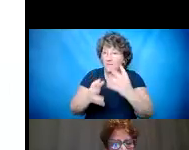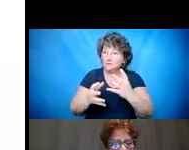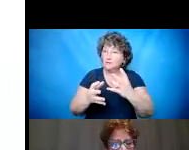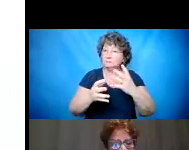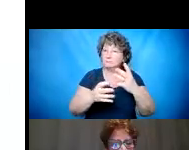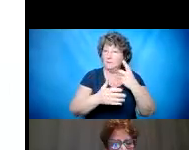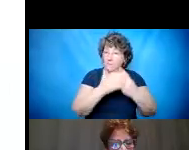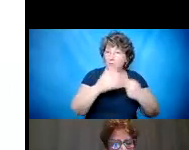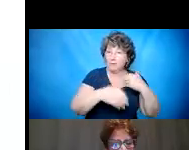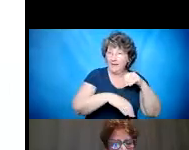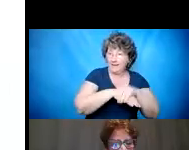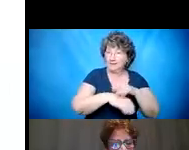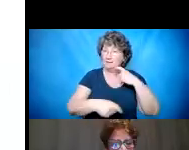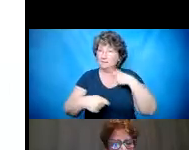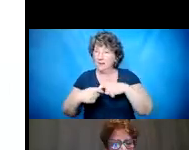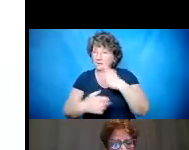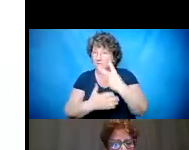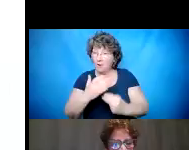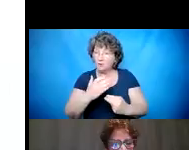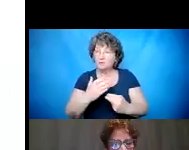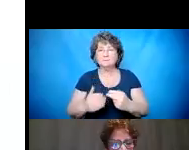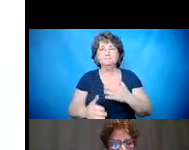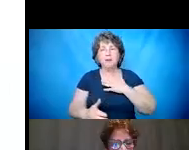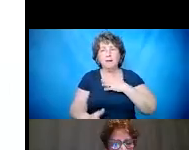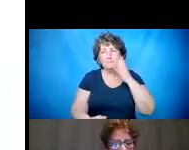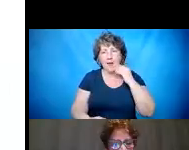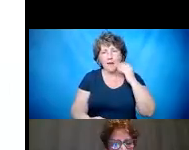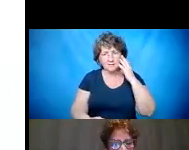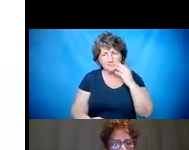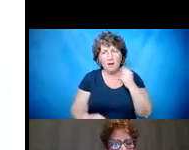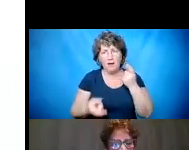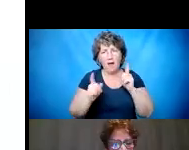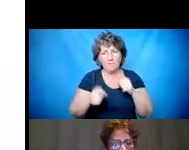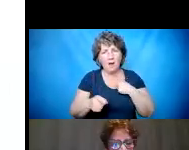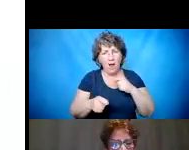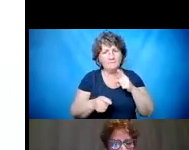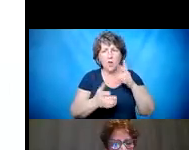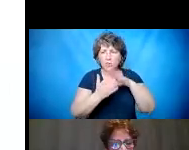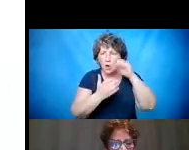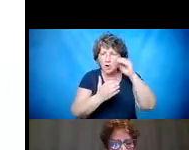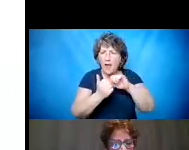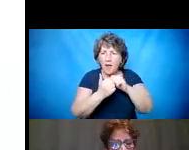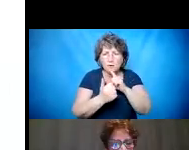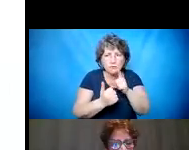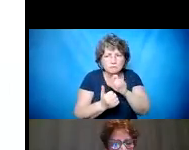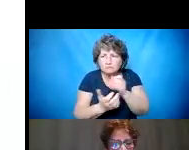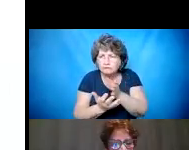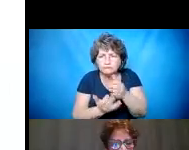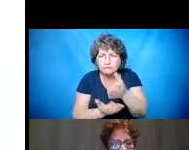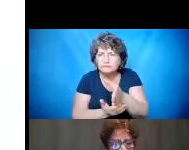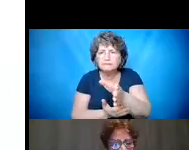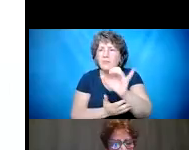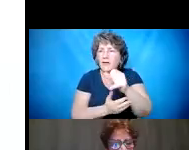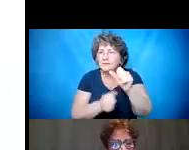I can say that I've learned to navigate the system and request resources in my language.